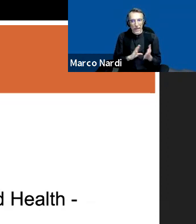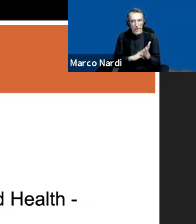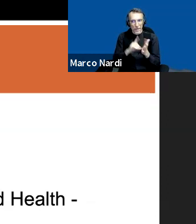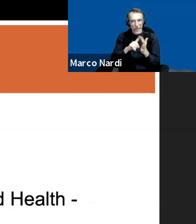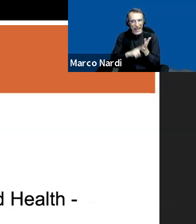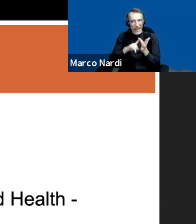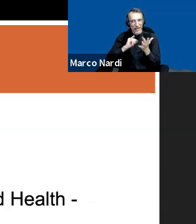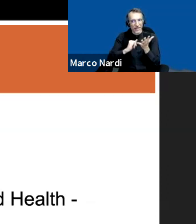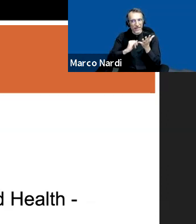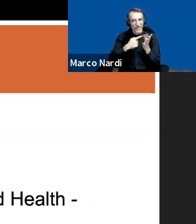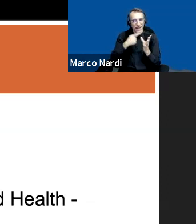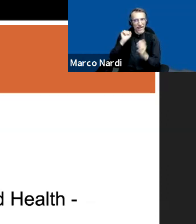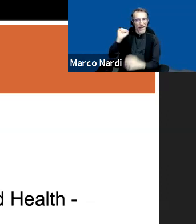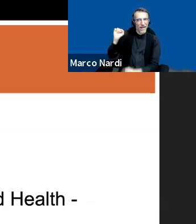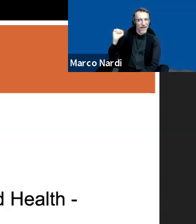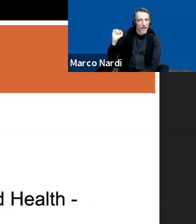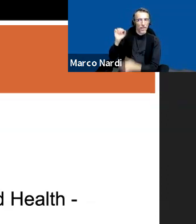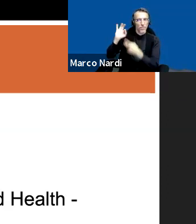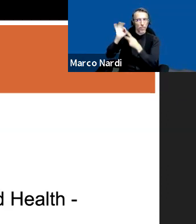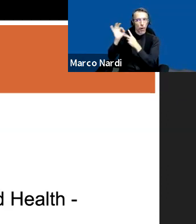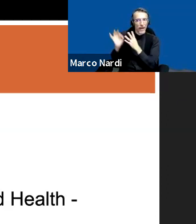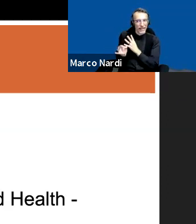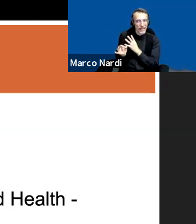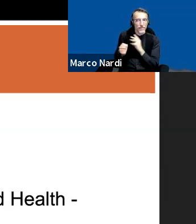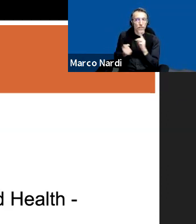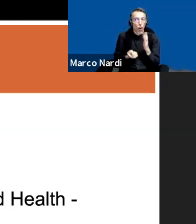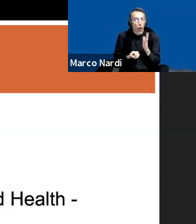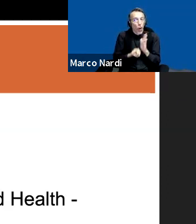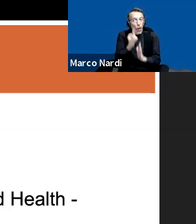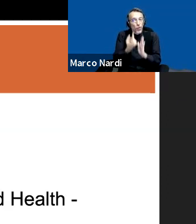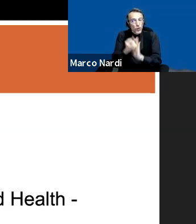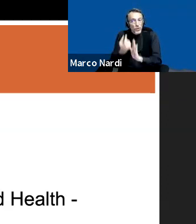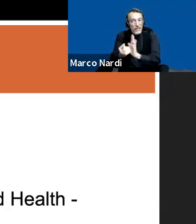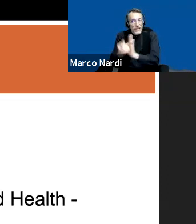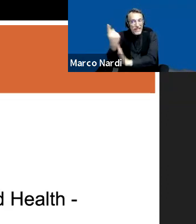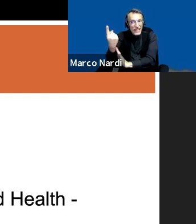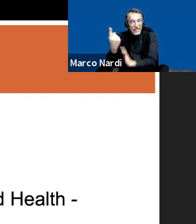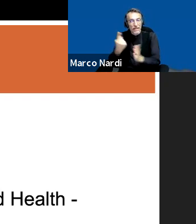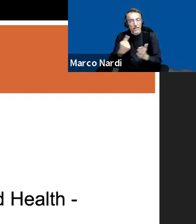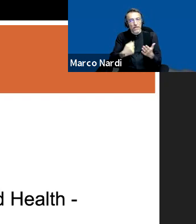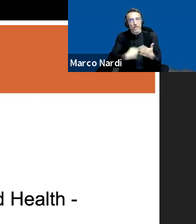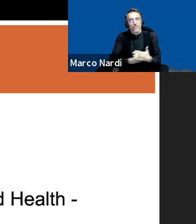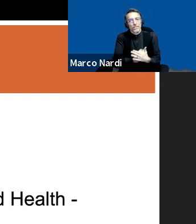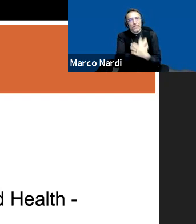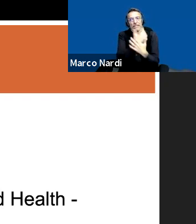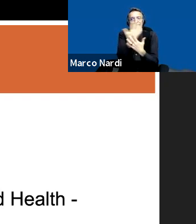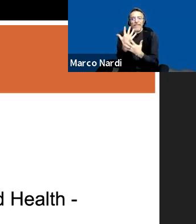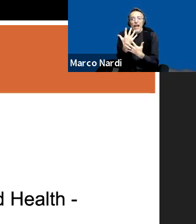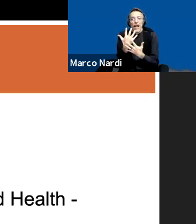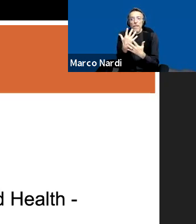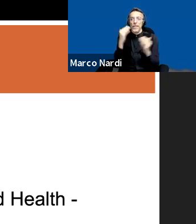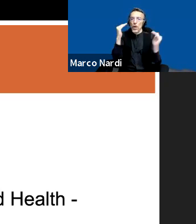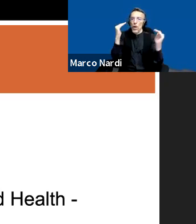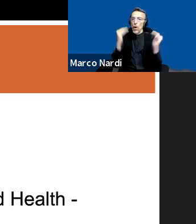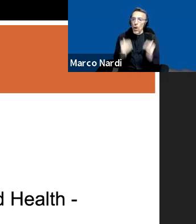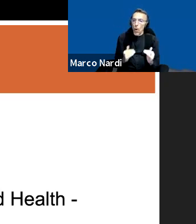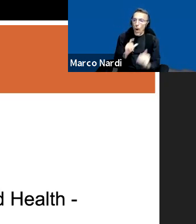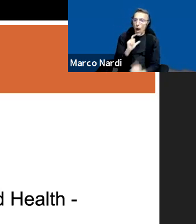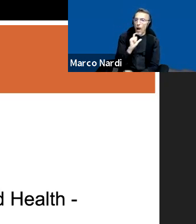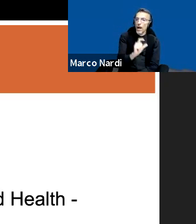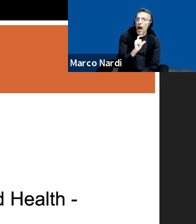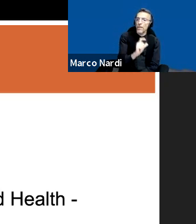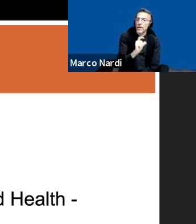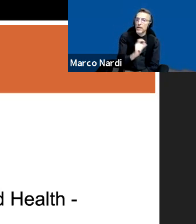think the opportunities for developing a lower carbon